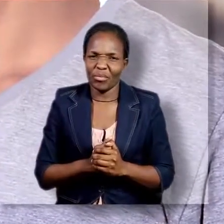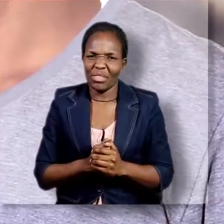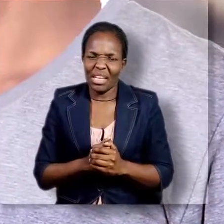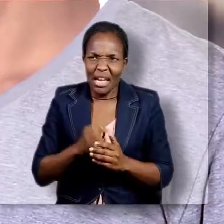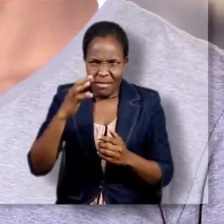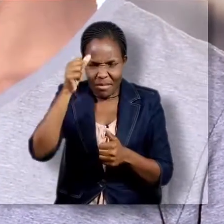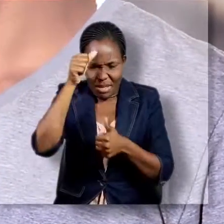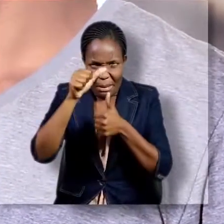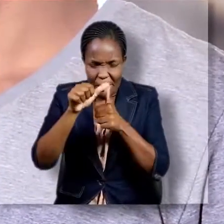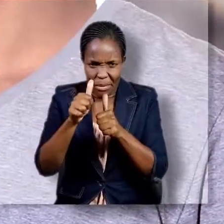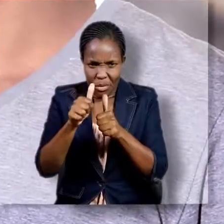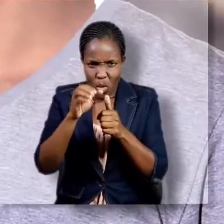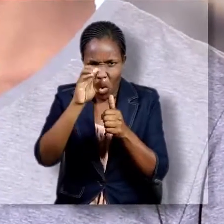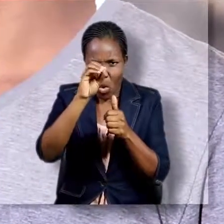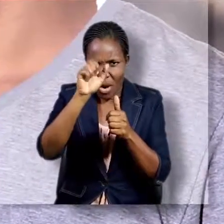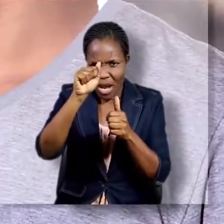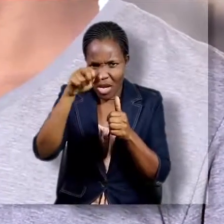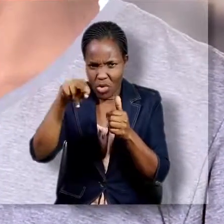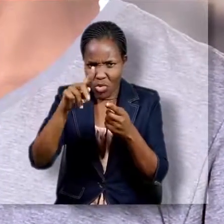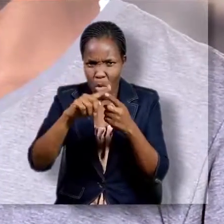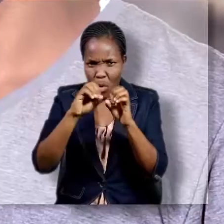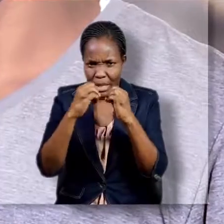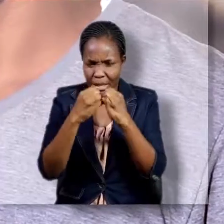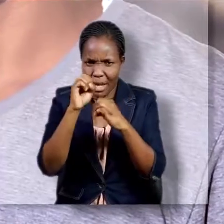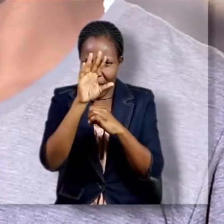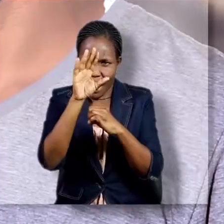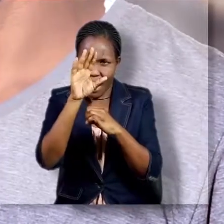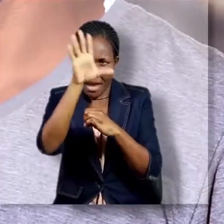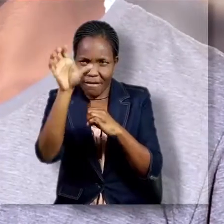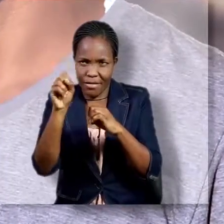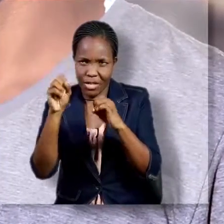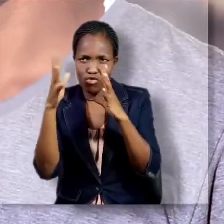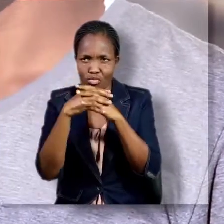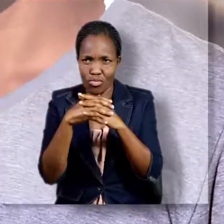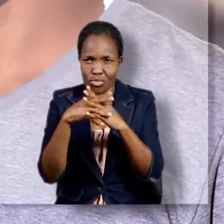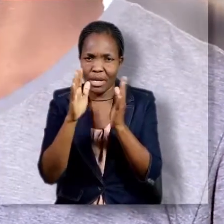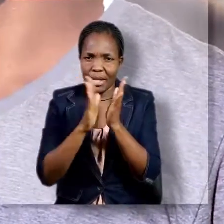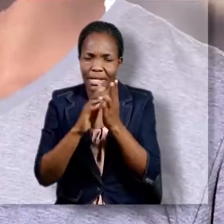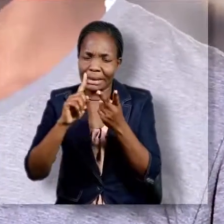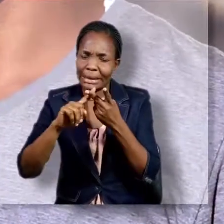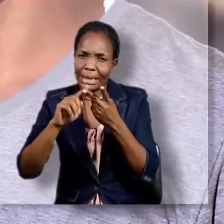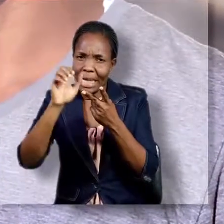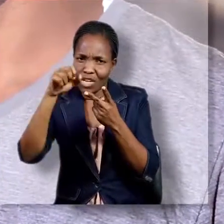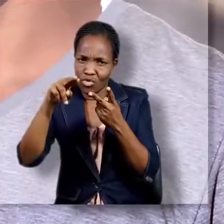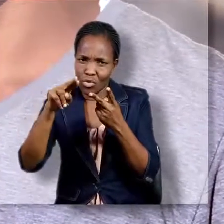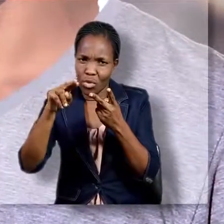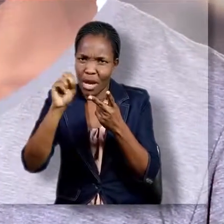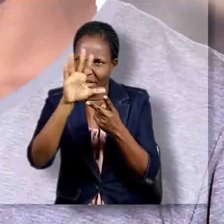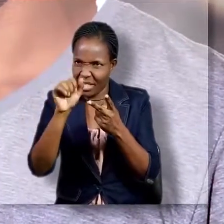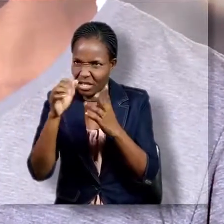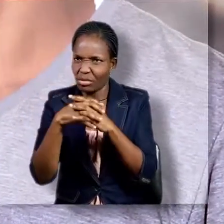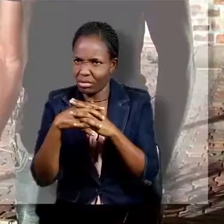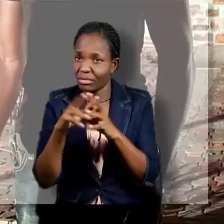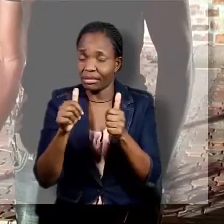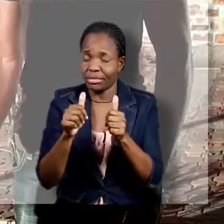If I can recall, OAU is Organization of African Unity and AU is African Unity, is it? That's